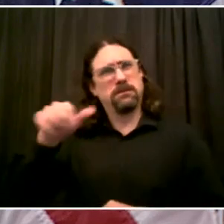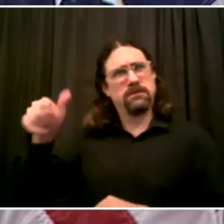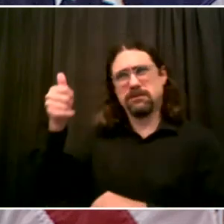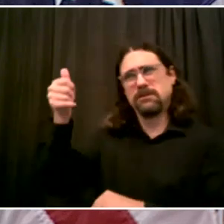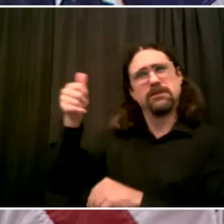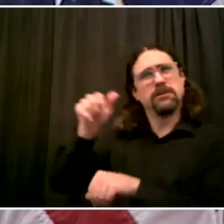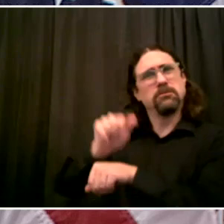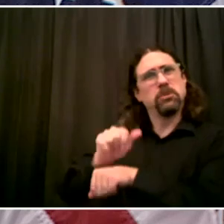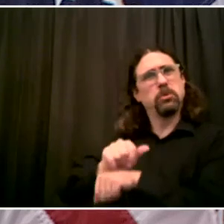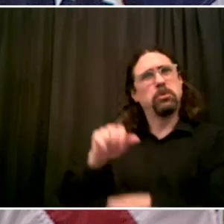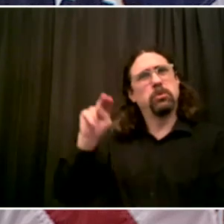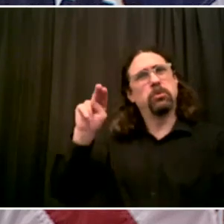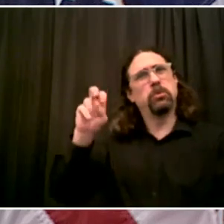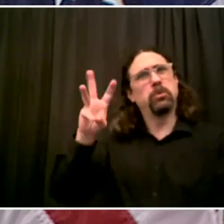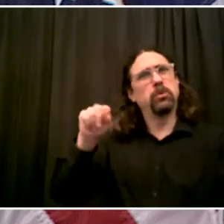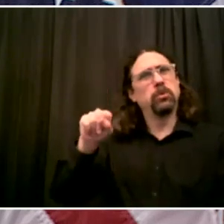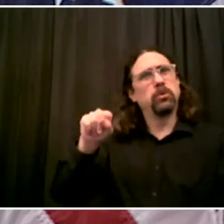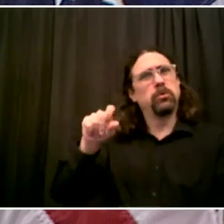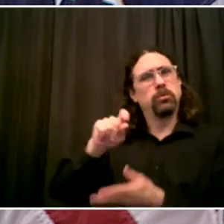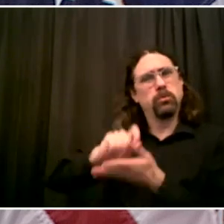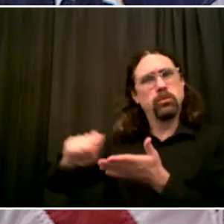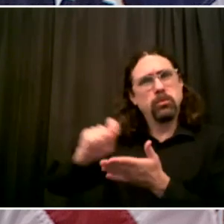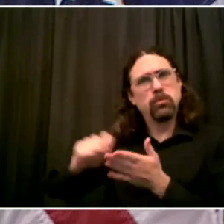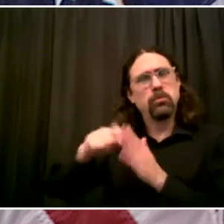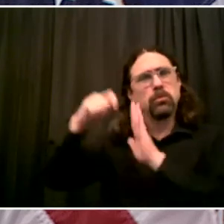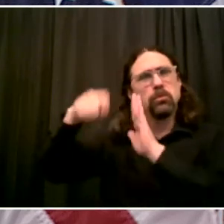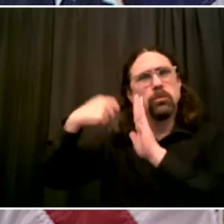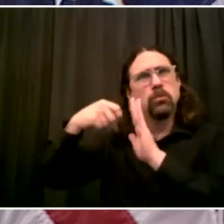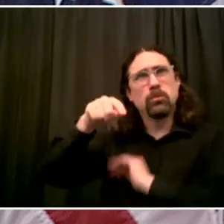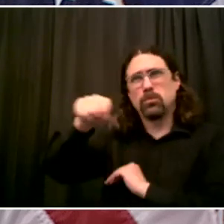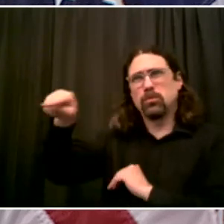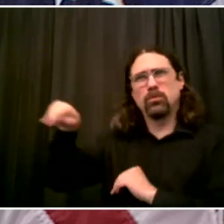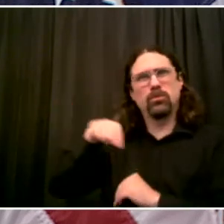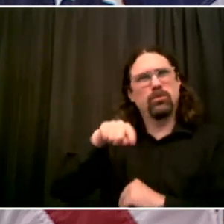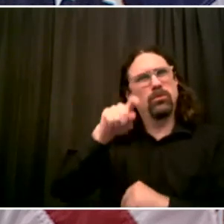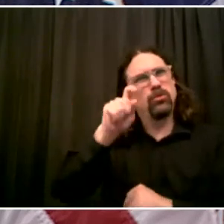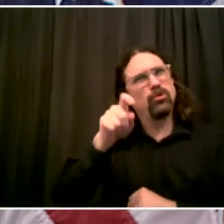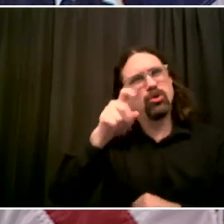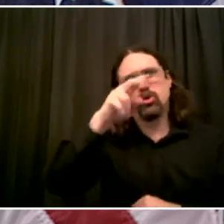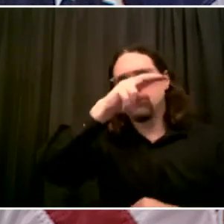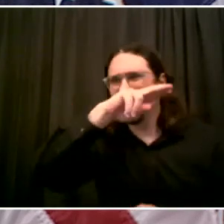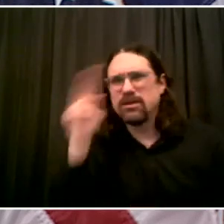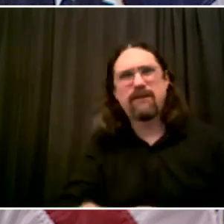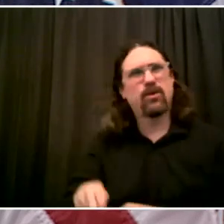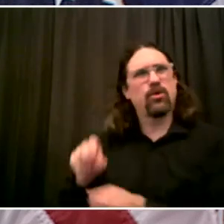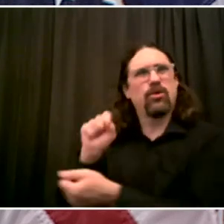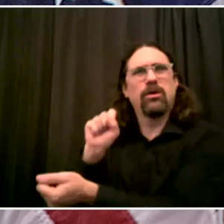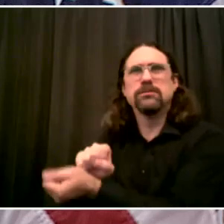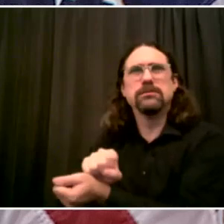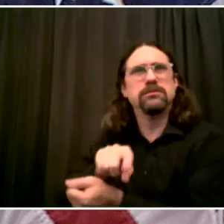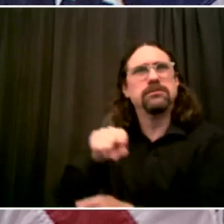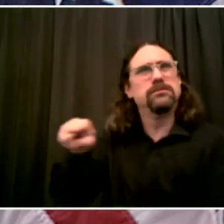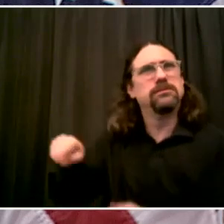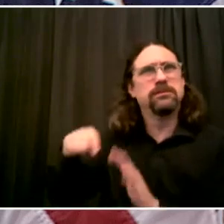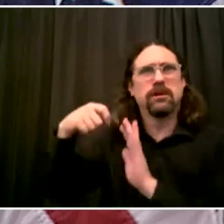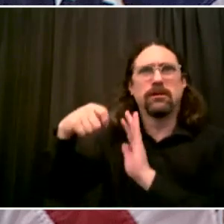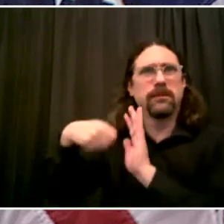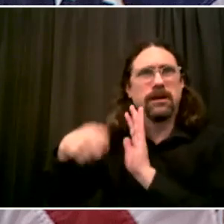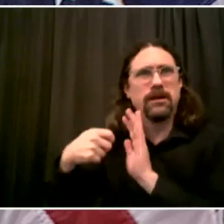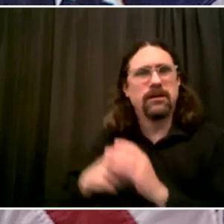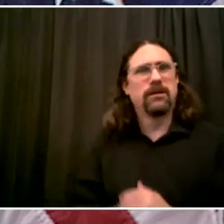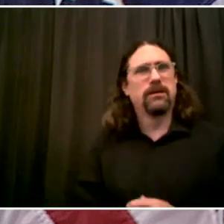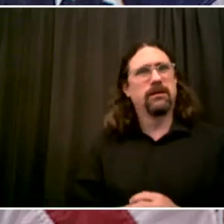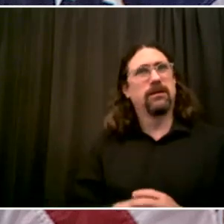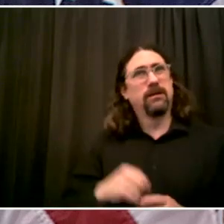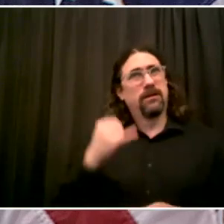If you said to me, well, what if that person overtly went out and committed a crime? Obviously, then they're committing a crime. They're not doing their job as a member of the news